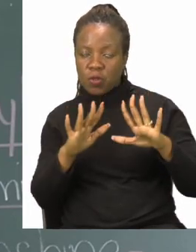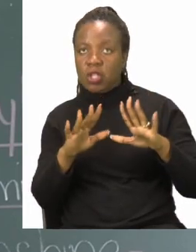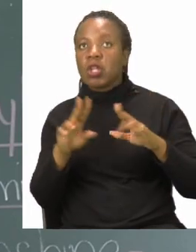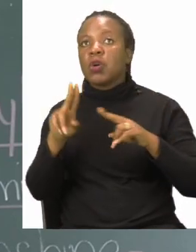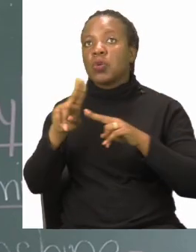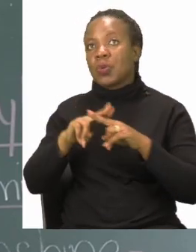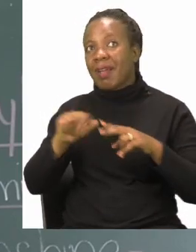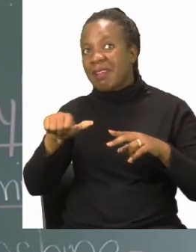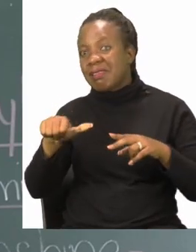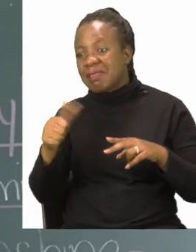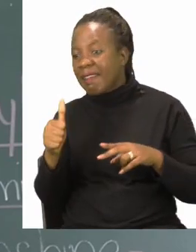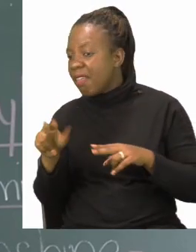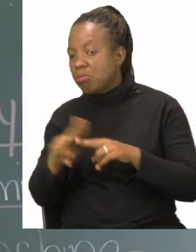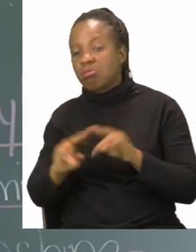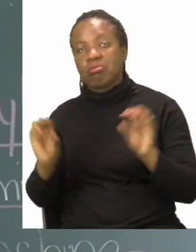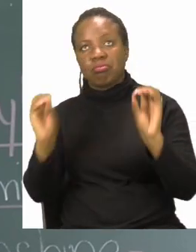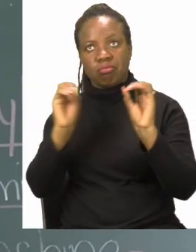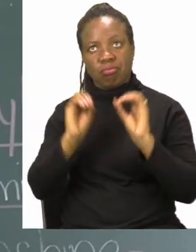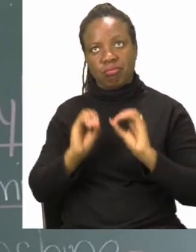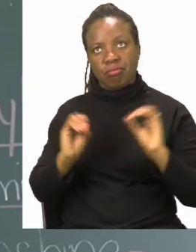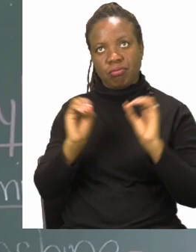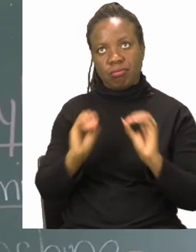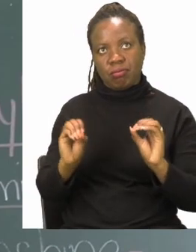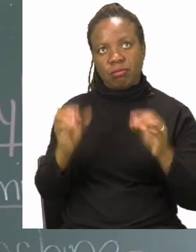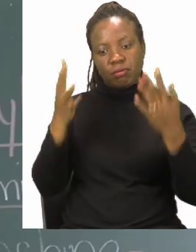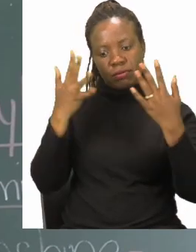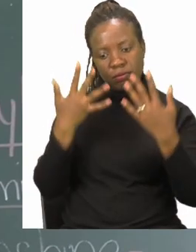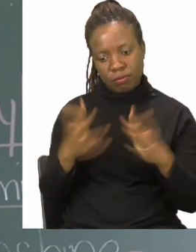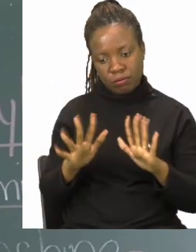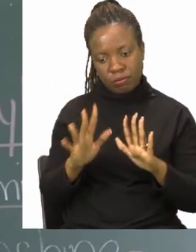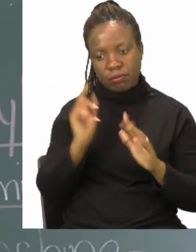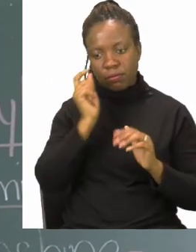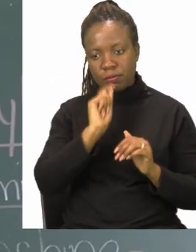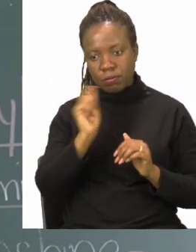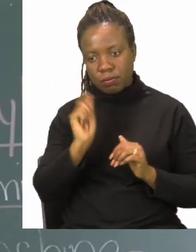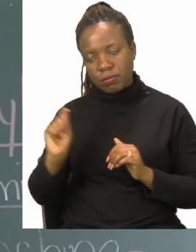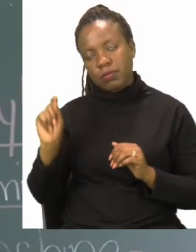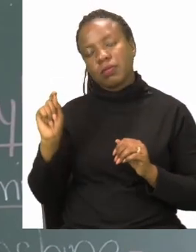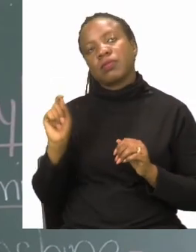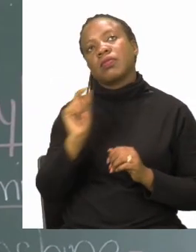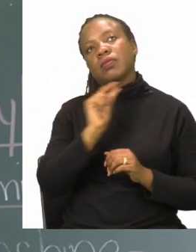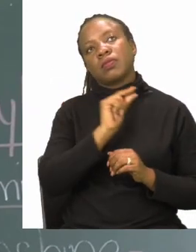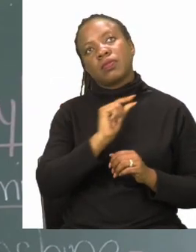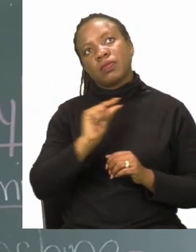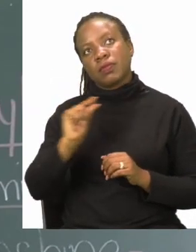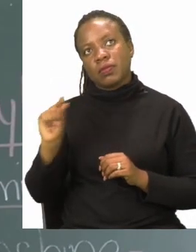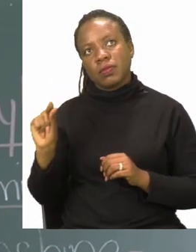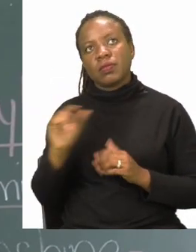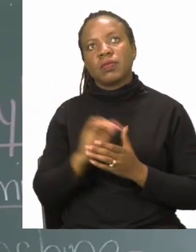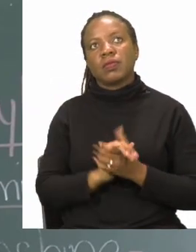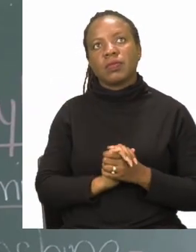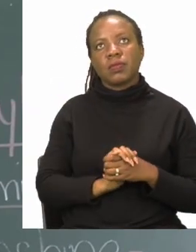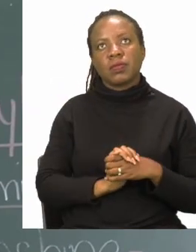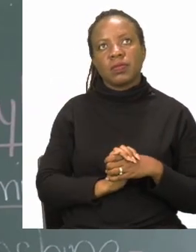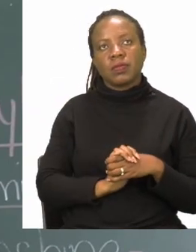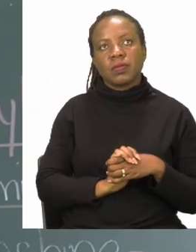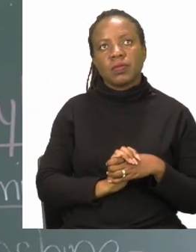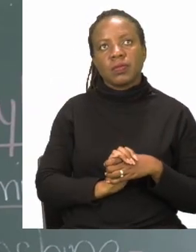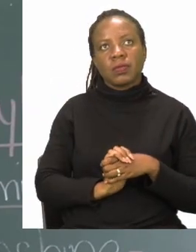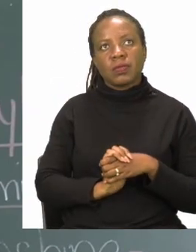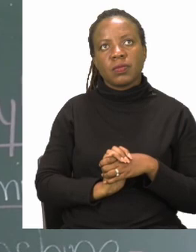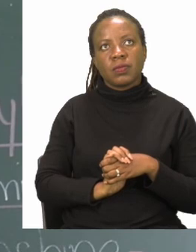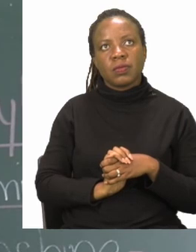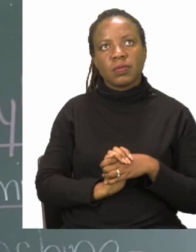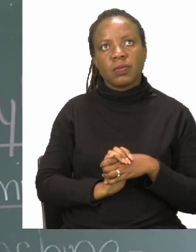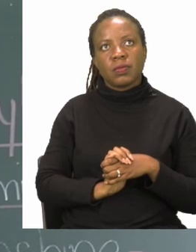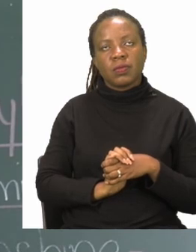will fit in to complete the sentences. Now grade 2s, before we move on and before I